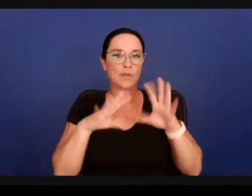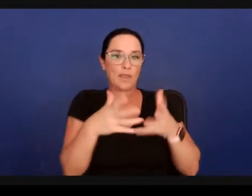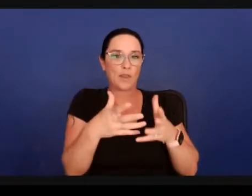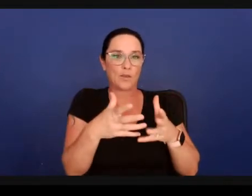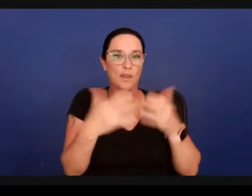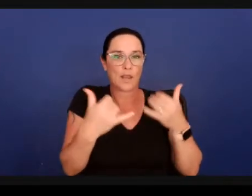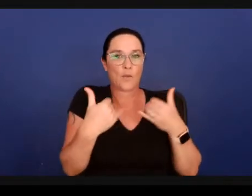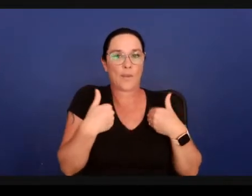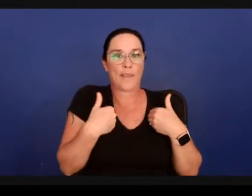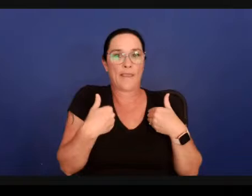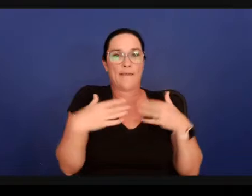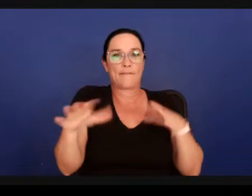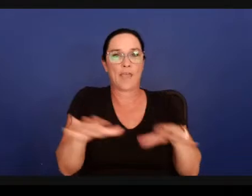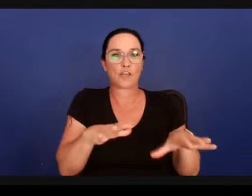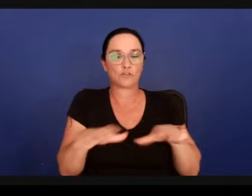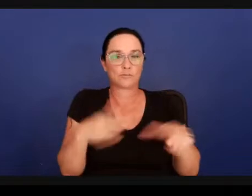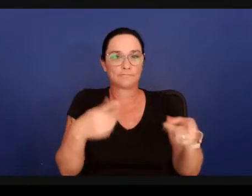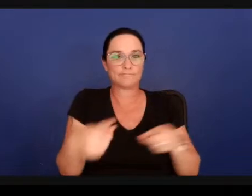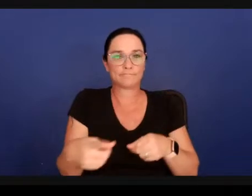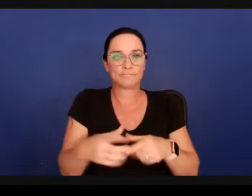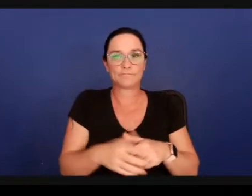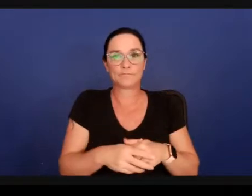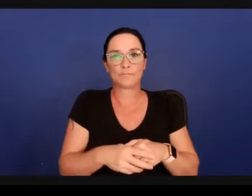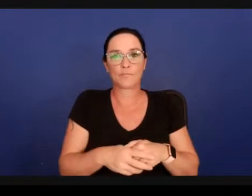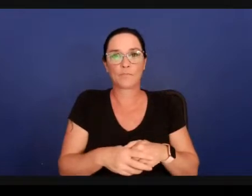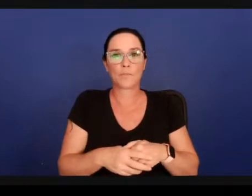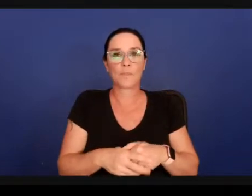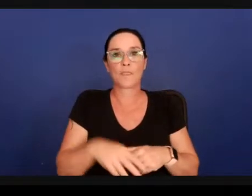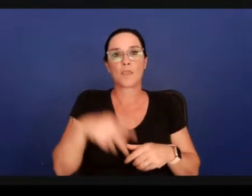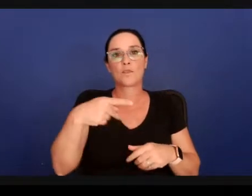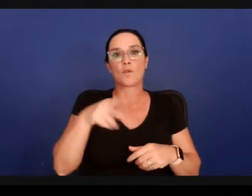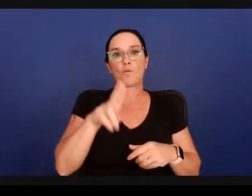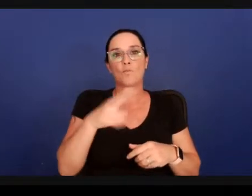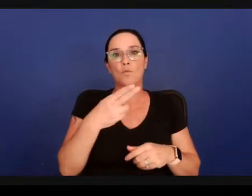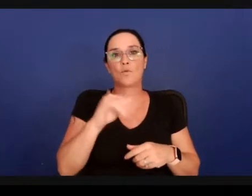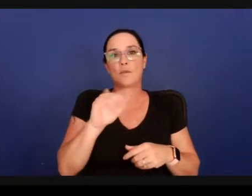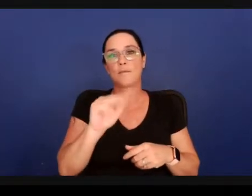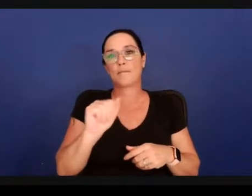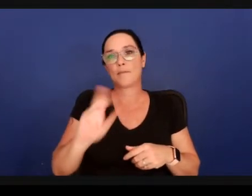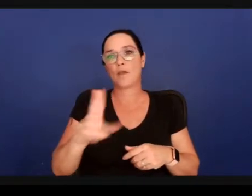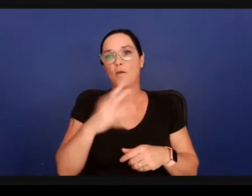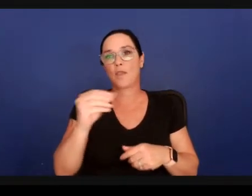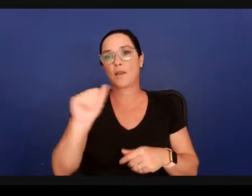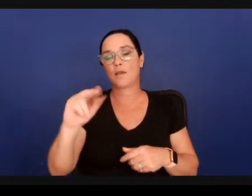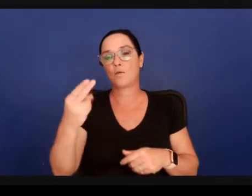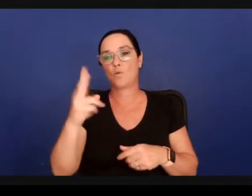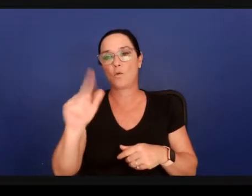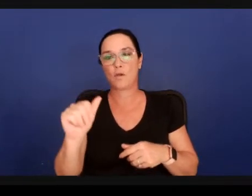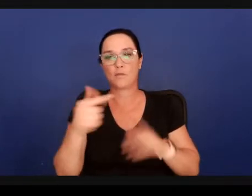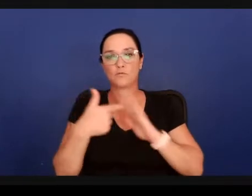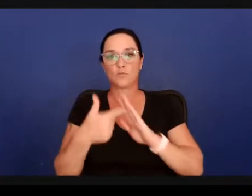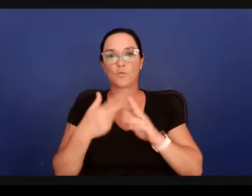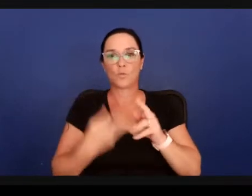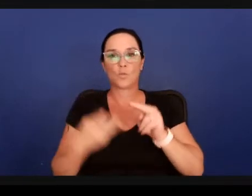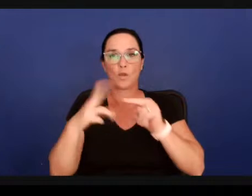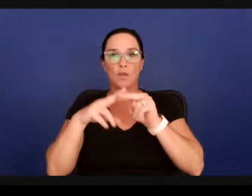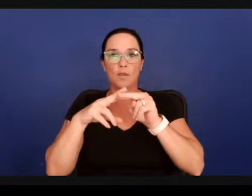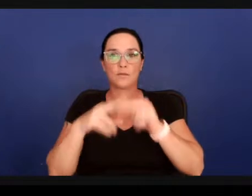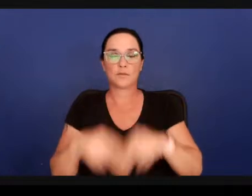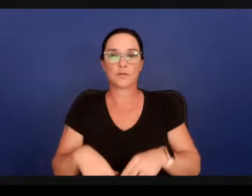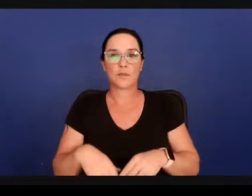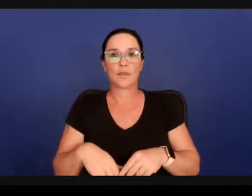there localized. But Kauai is Puhimau and Ahua, showing that little rise right there. And Devil's Throat is